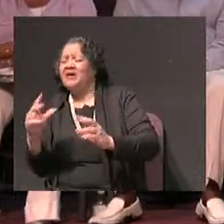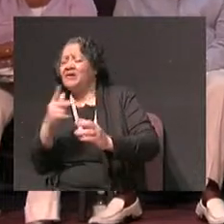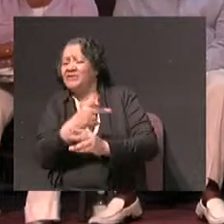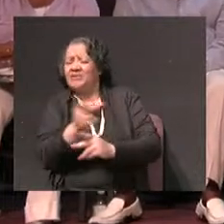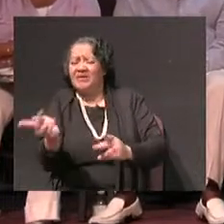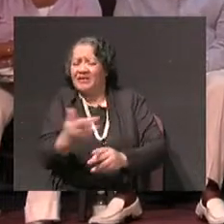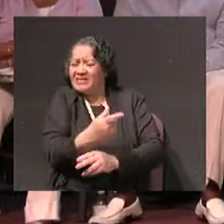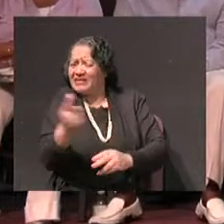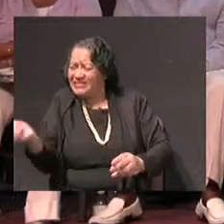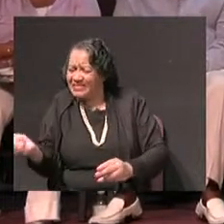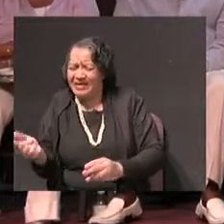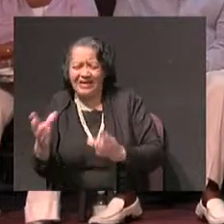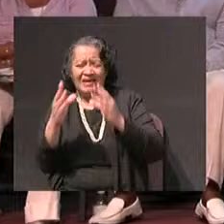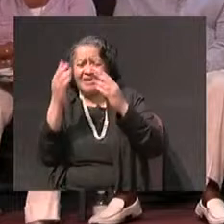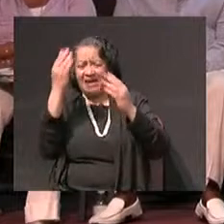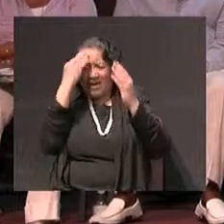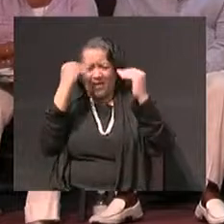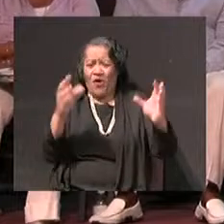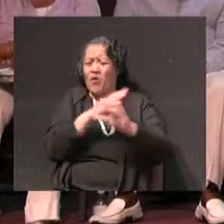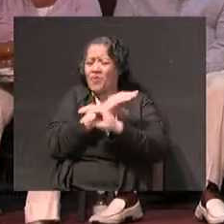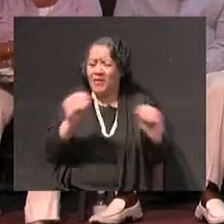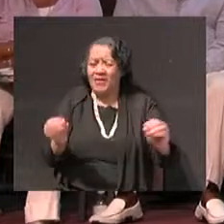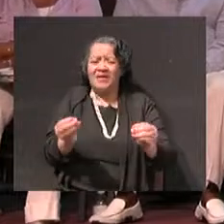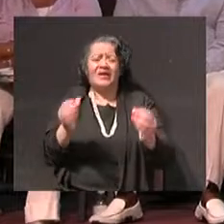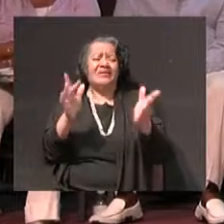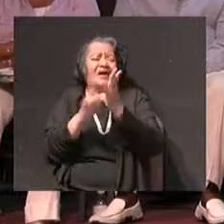bless me, down, now, Jesus, you.